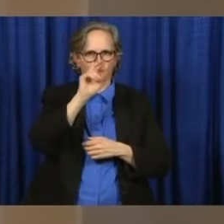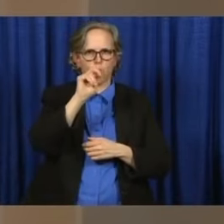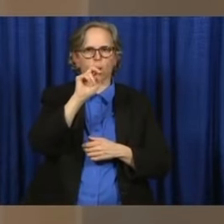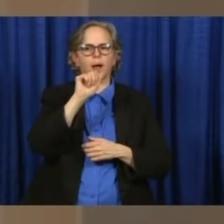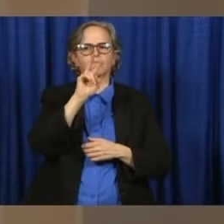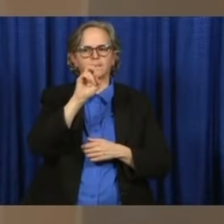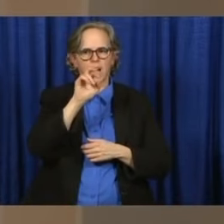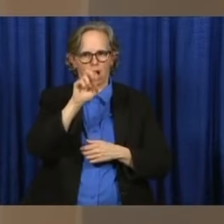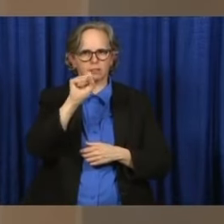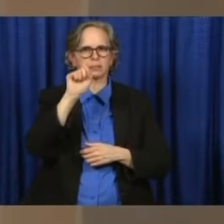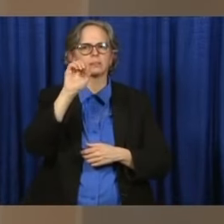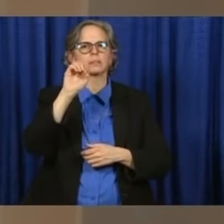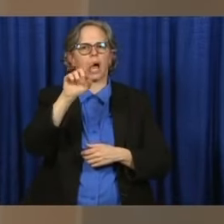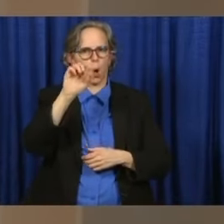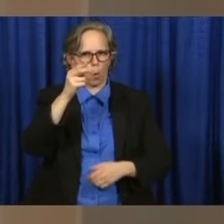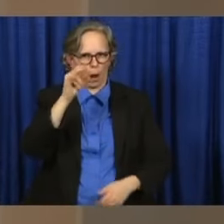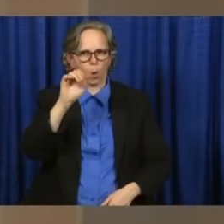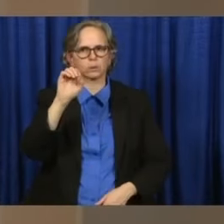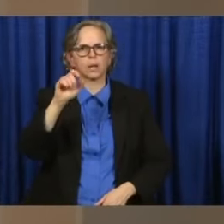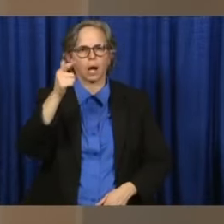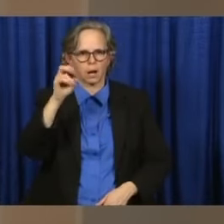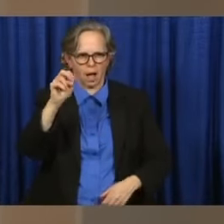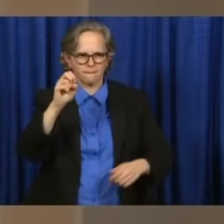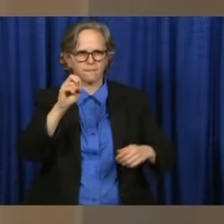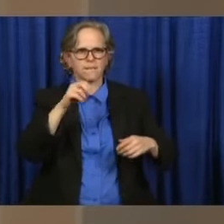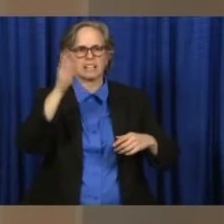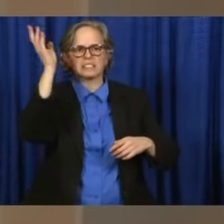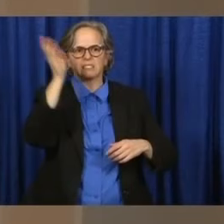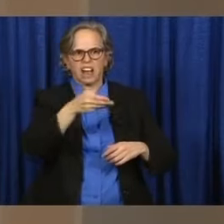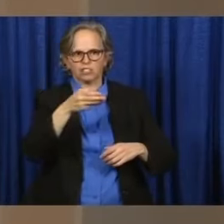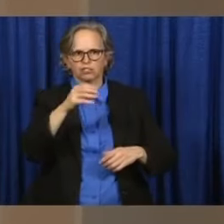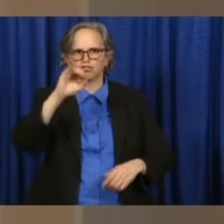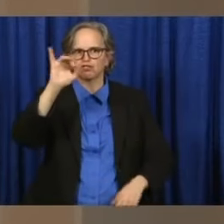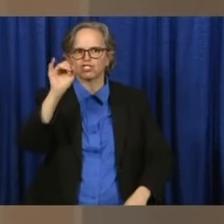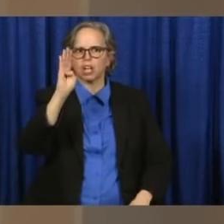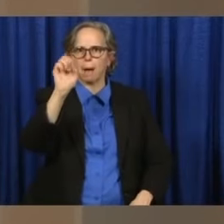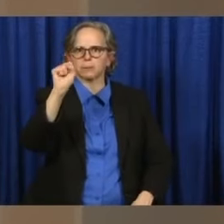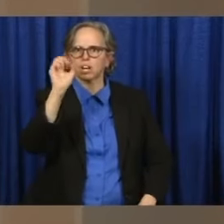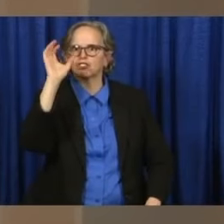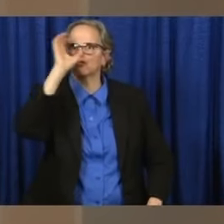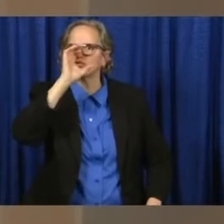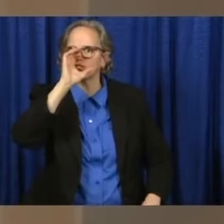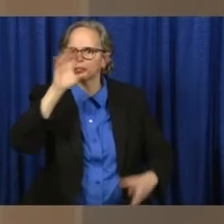coronavirus.ohio.gov/job search. It's on that coronavirus webpage,